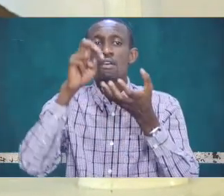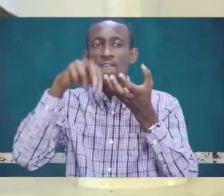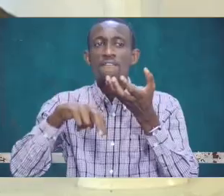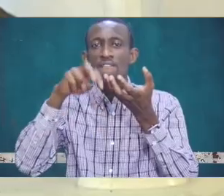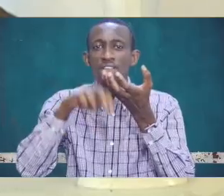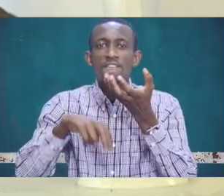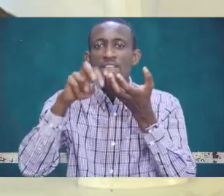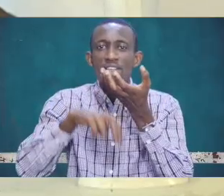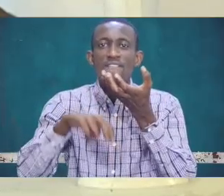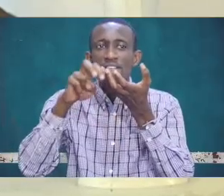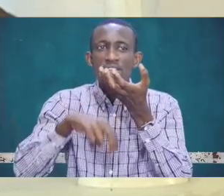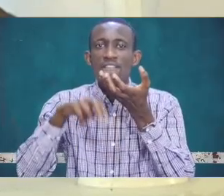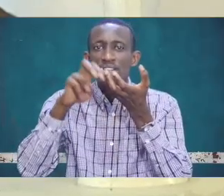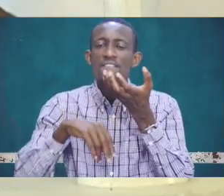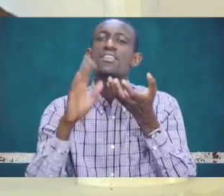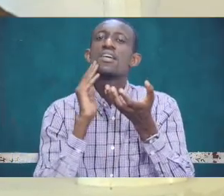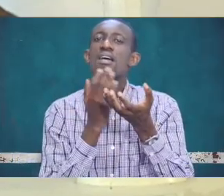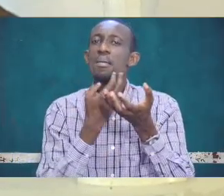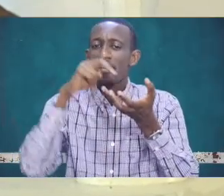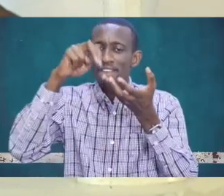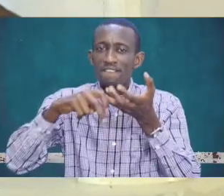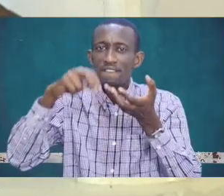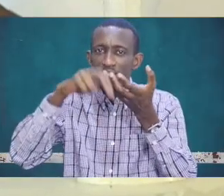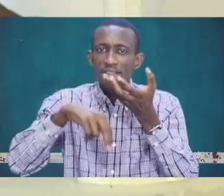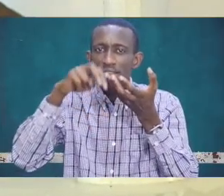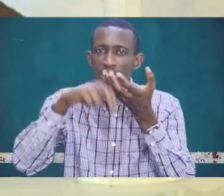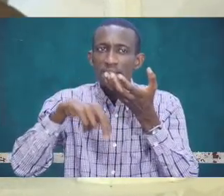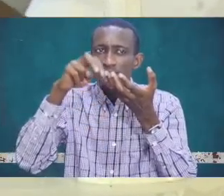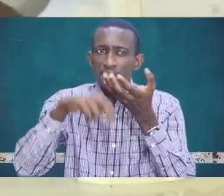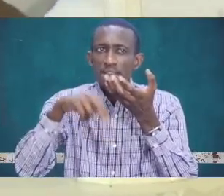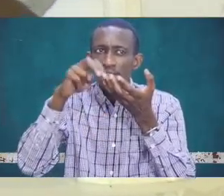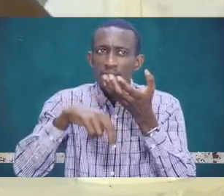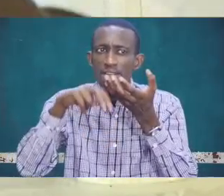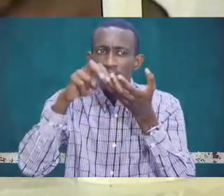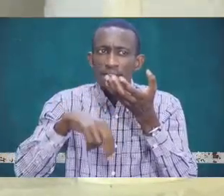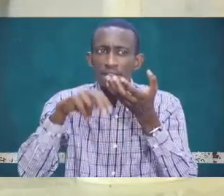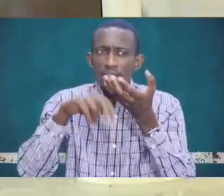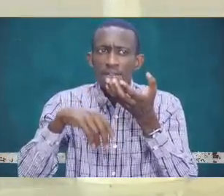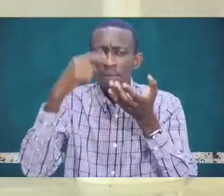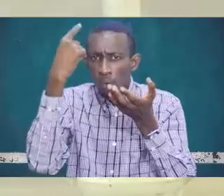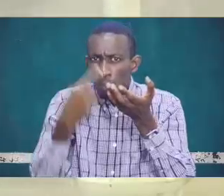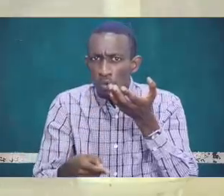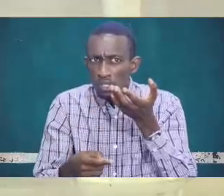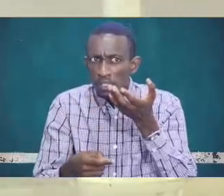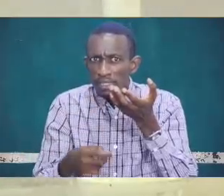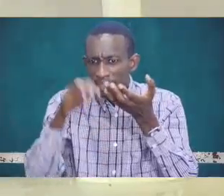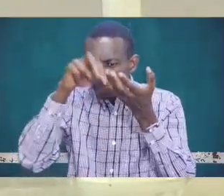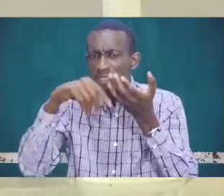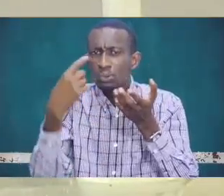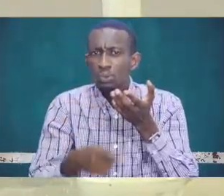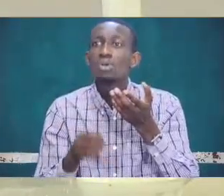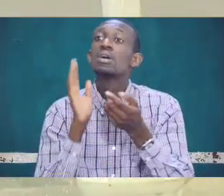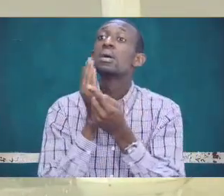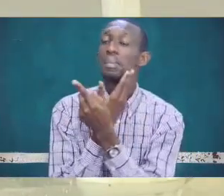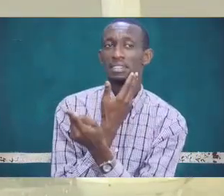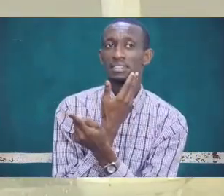fast. So we are having some water moving down. So what is going down is the water, but you